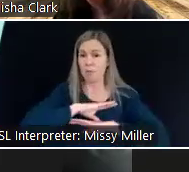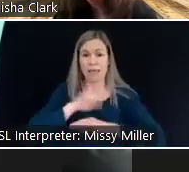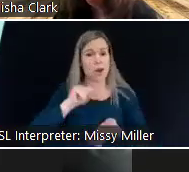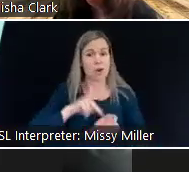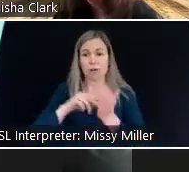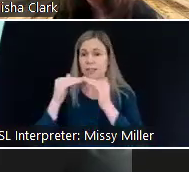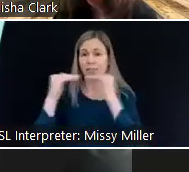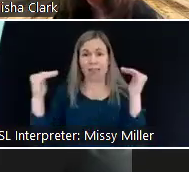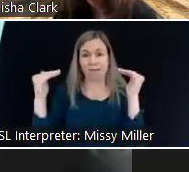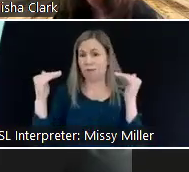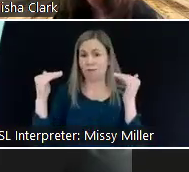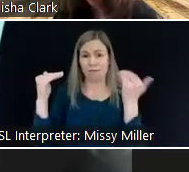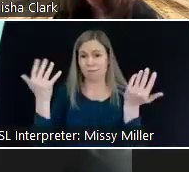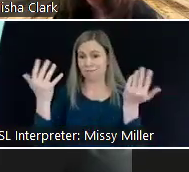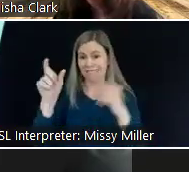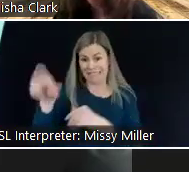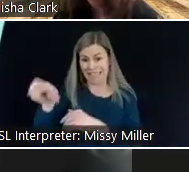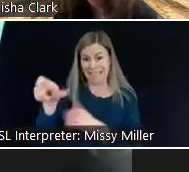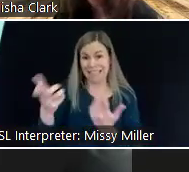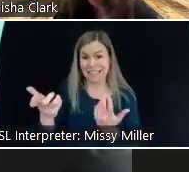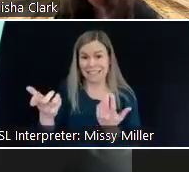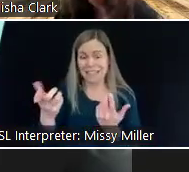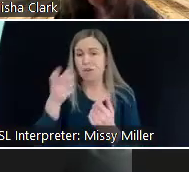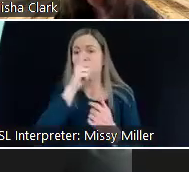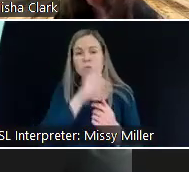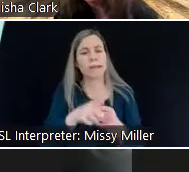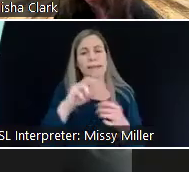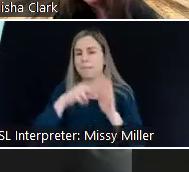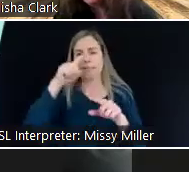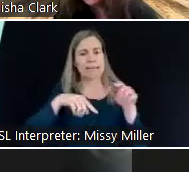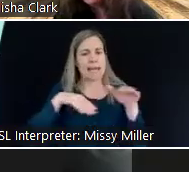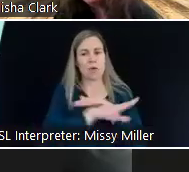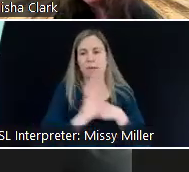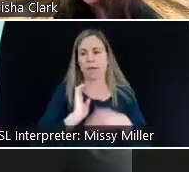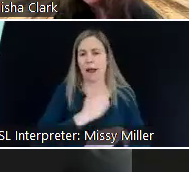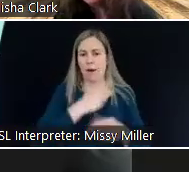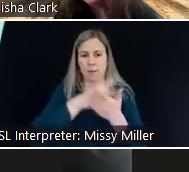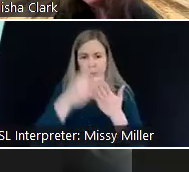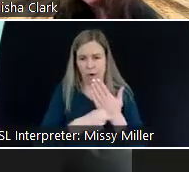they would not be able to be enrolled into our program.